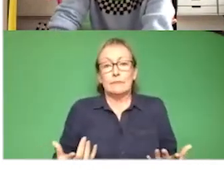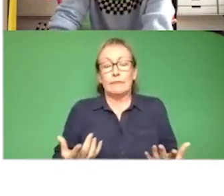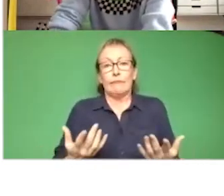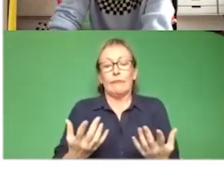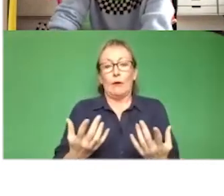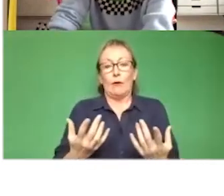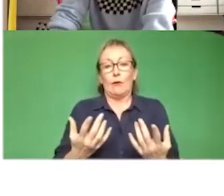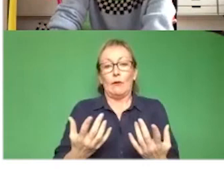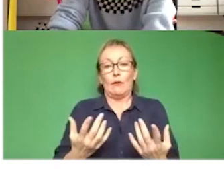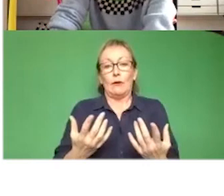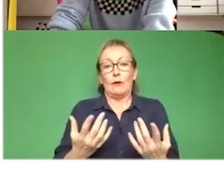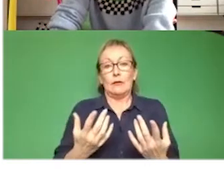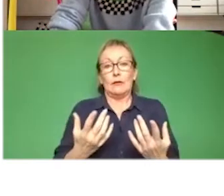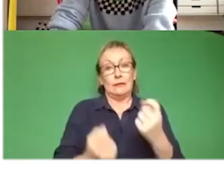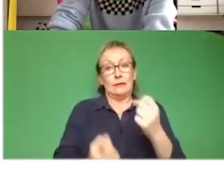connecting with it is the thing.